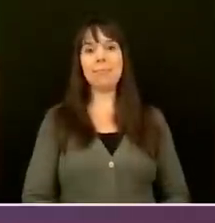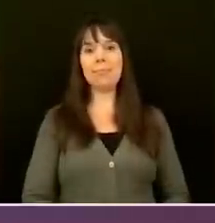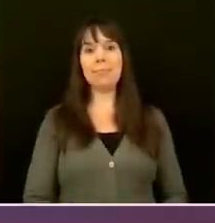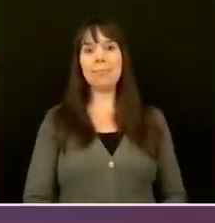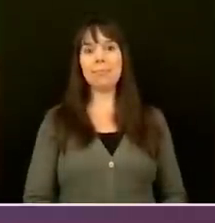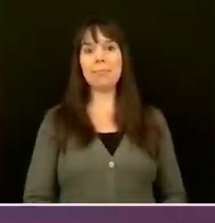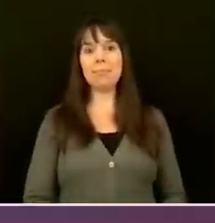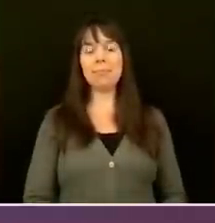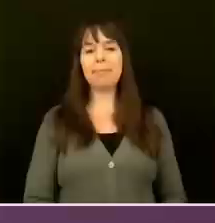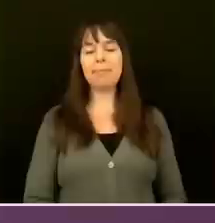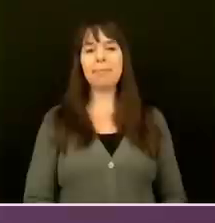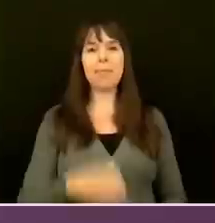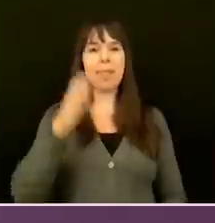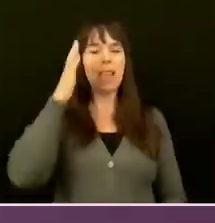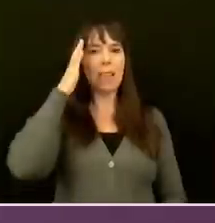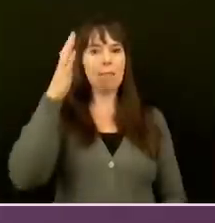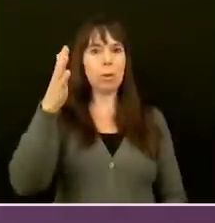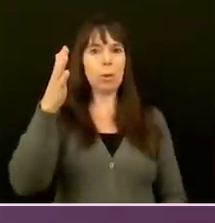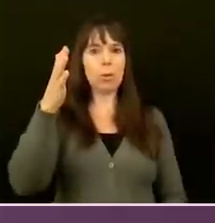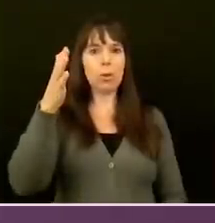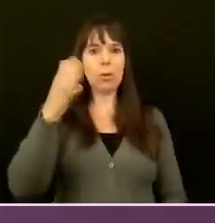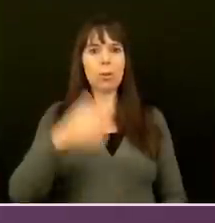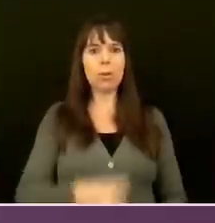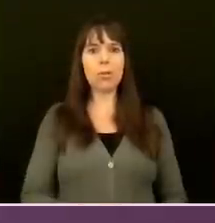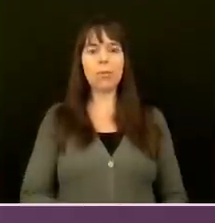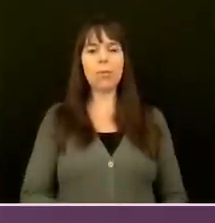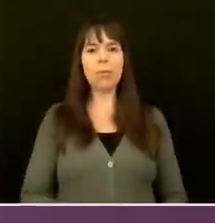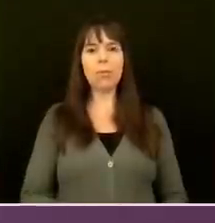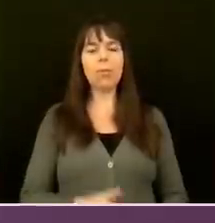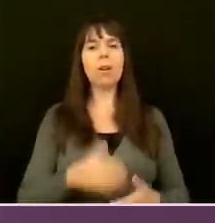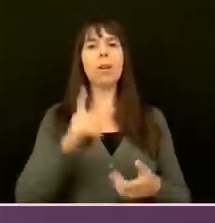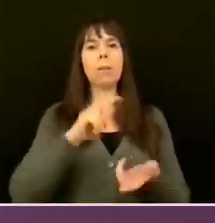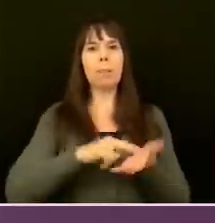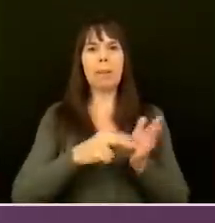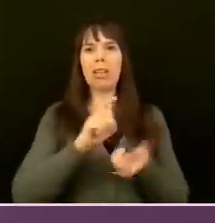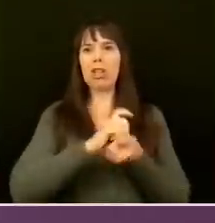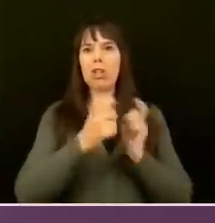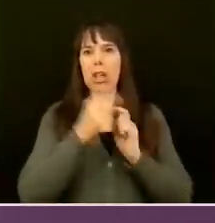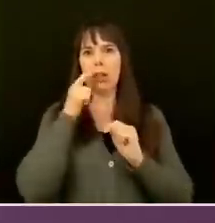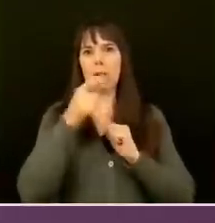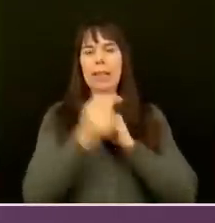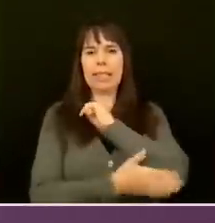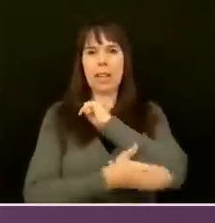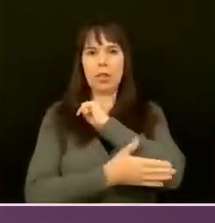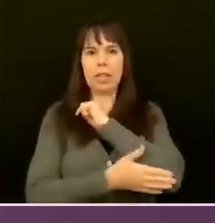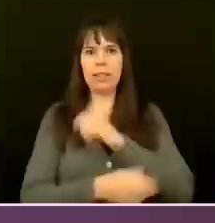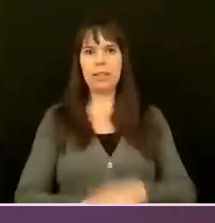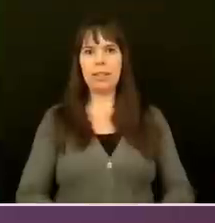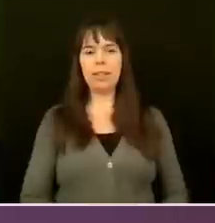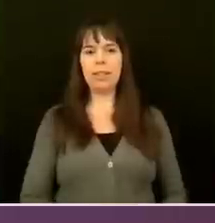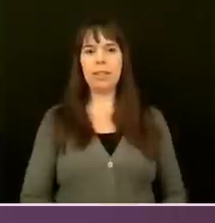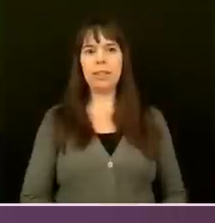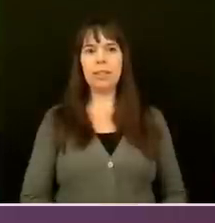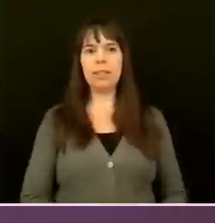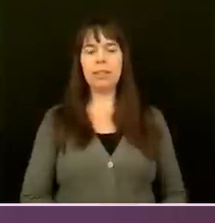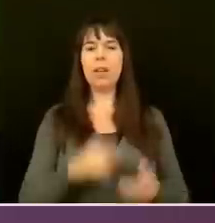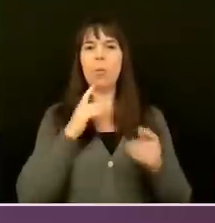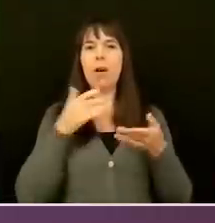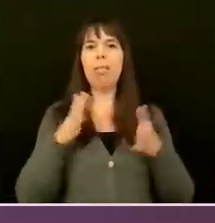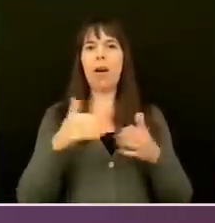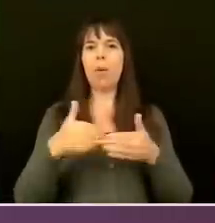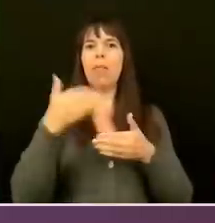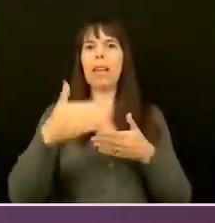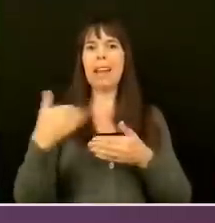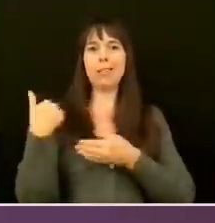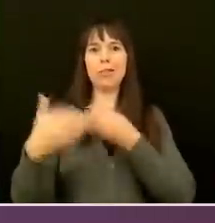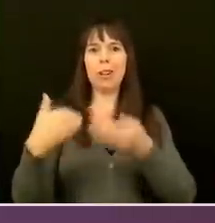The future is change in this country that allows the next generation to